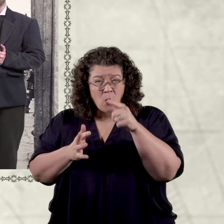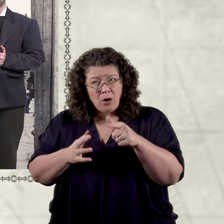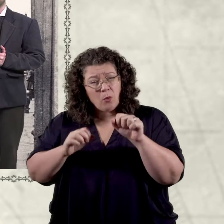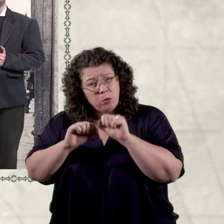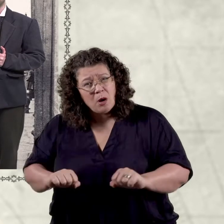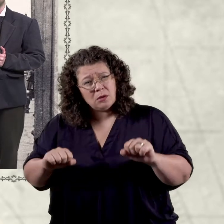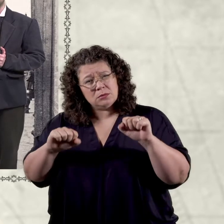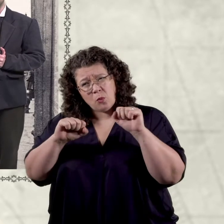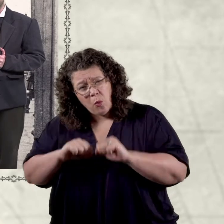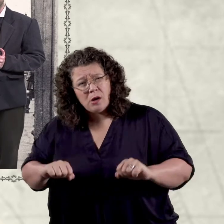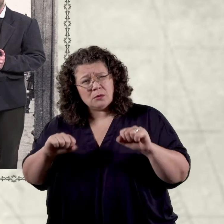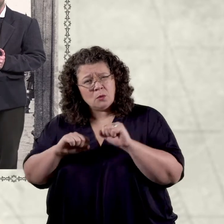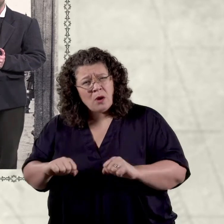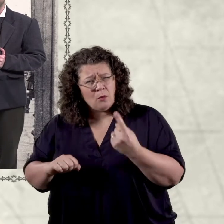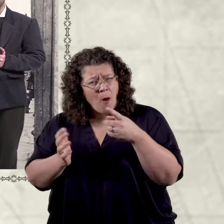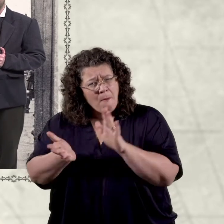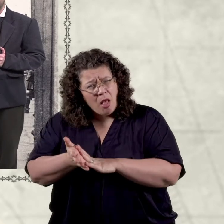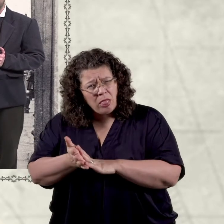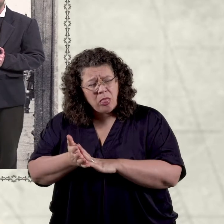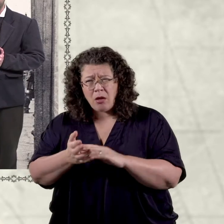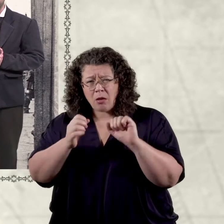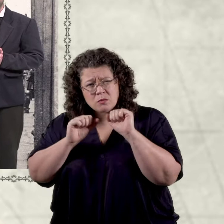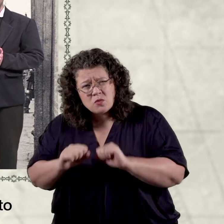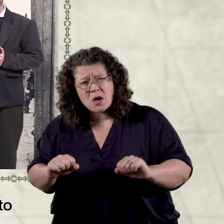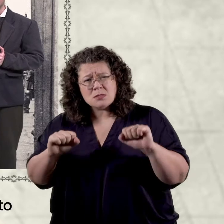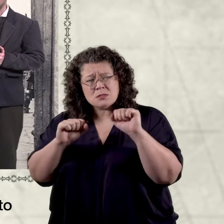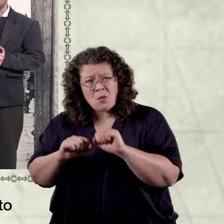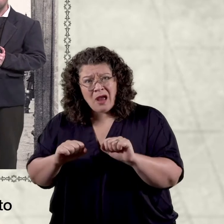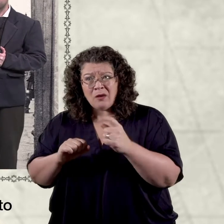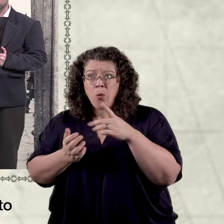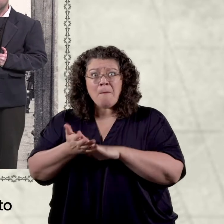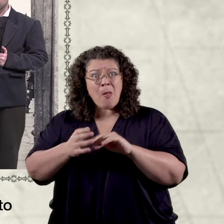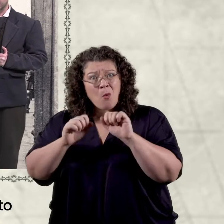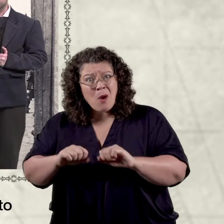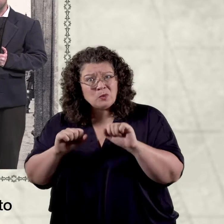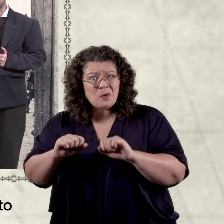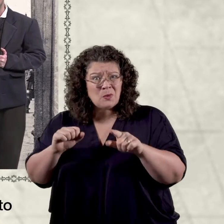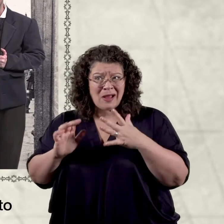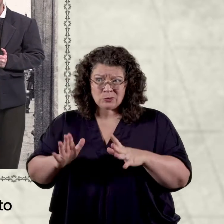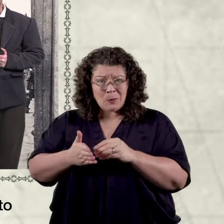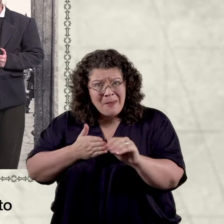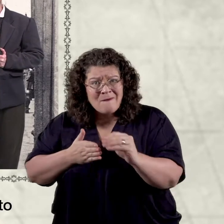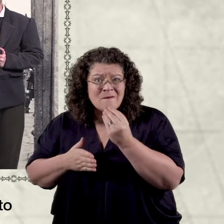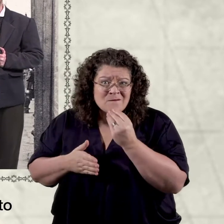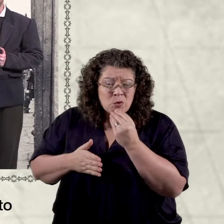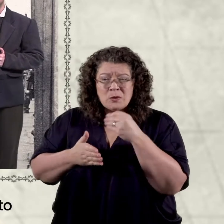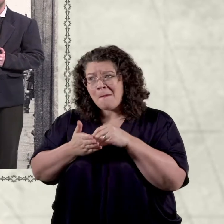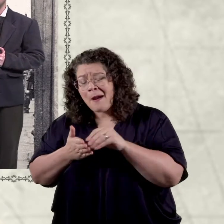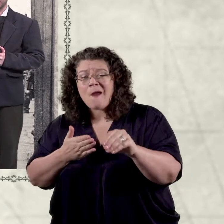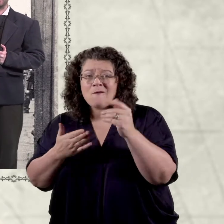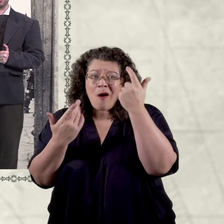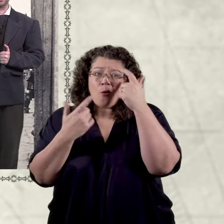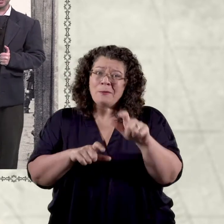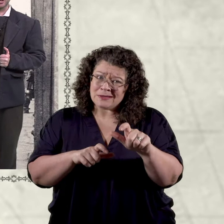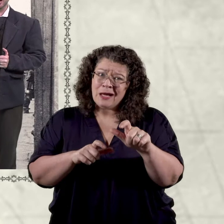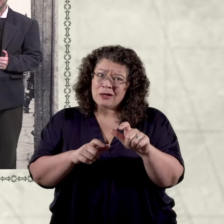Castle? A month. A whole month. And during that time, of course, we had to pay for food and accommodation. And